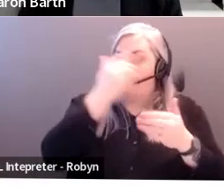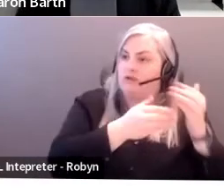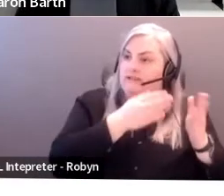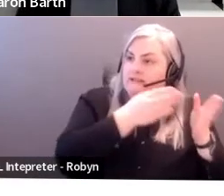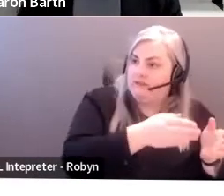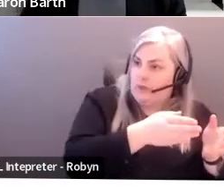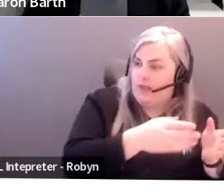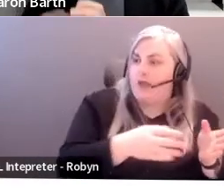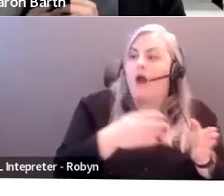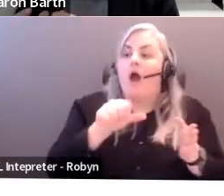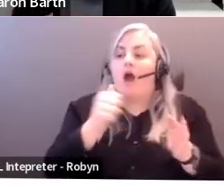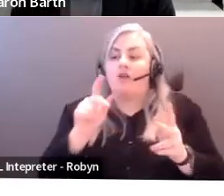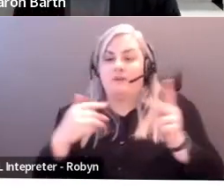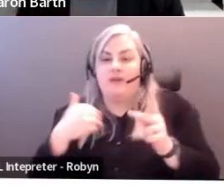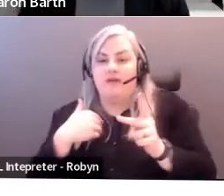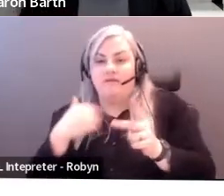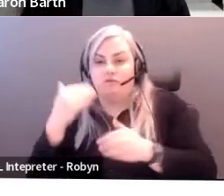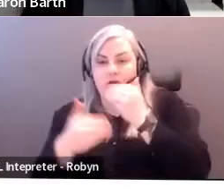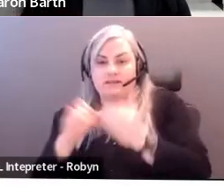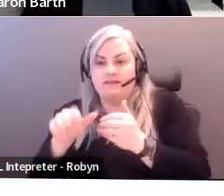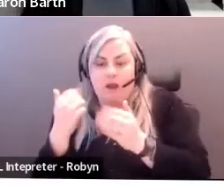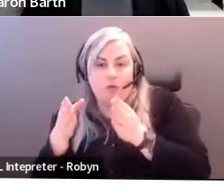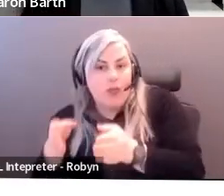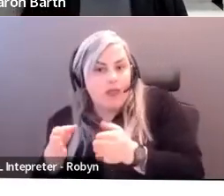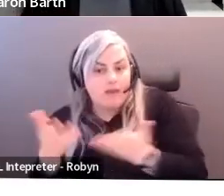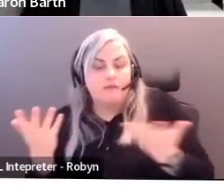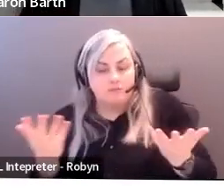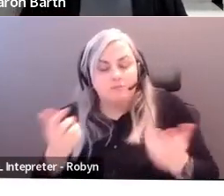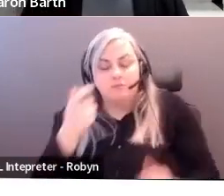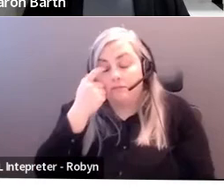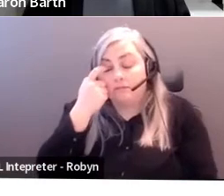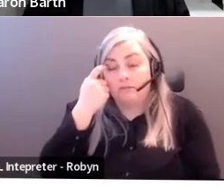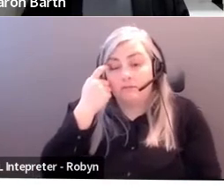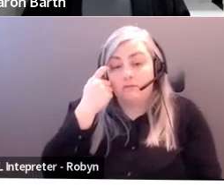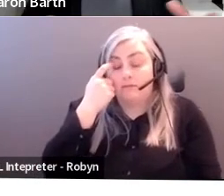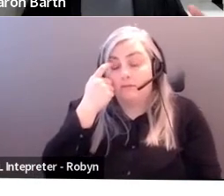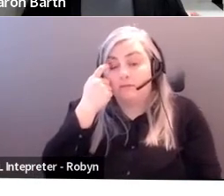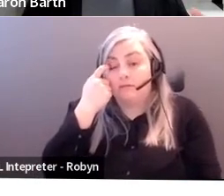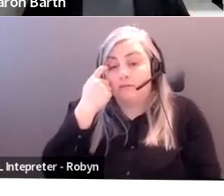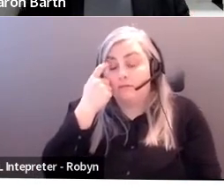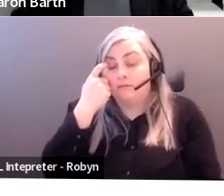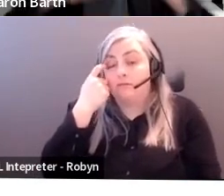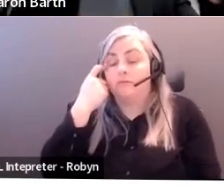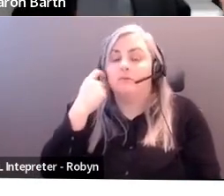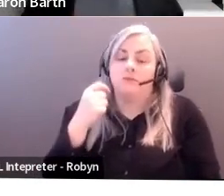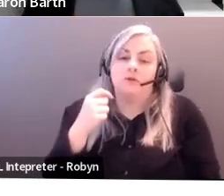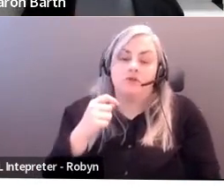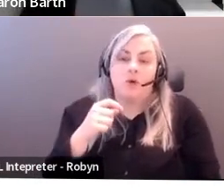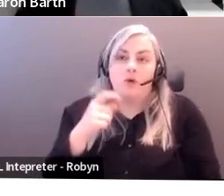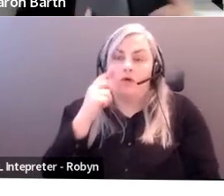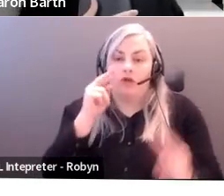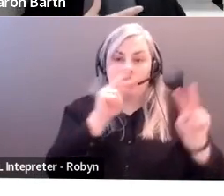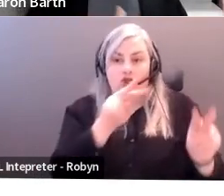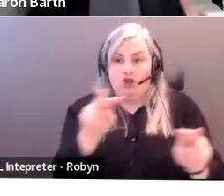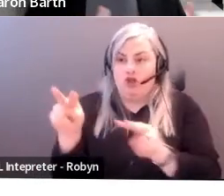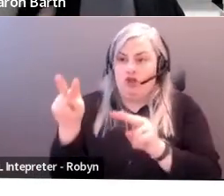and others have ways we process it in another way. And at if you looked at a large sample, you're